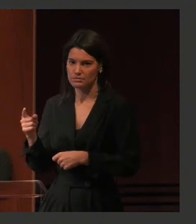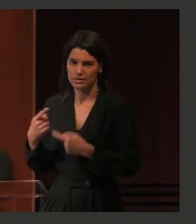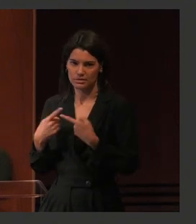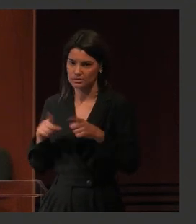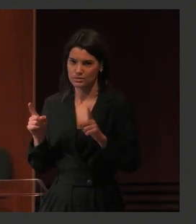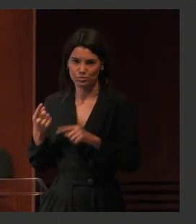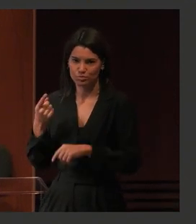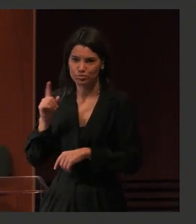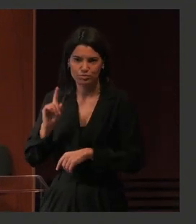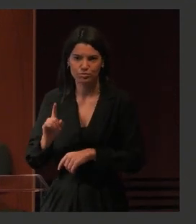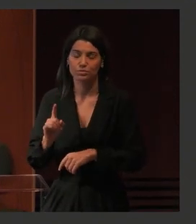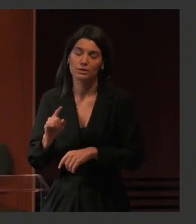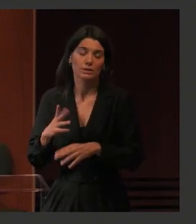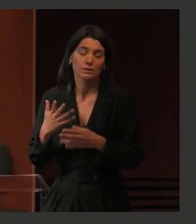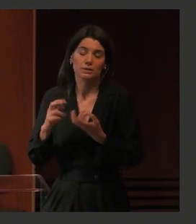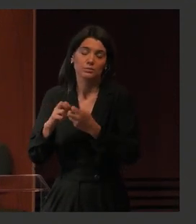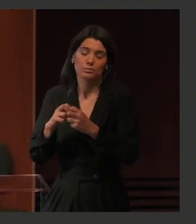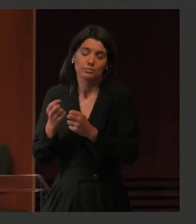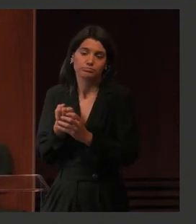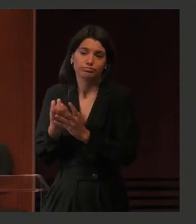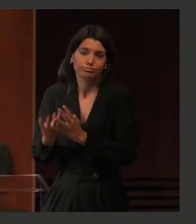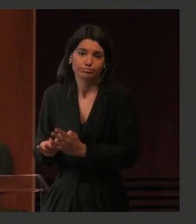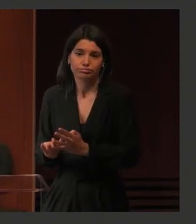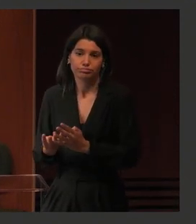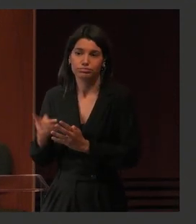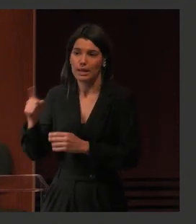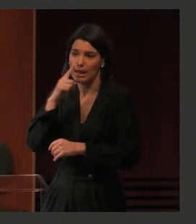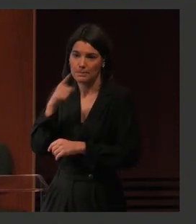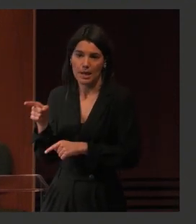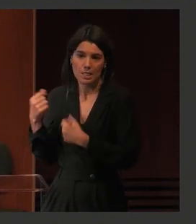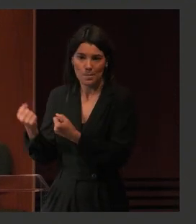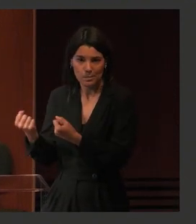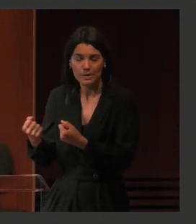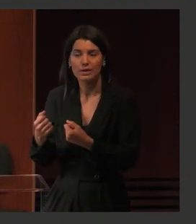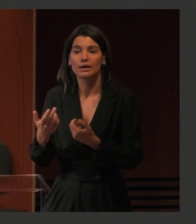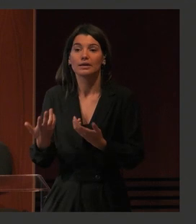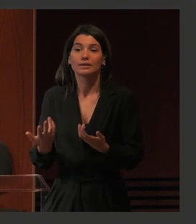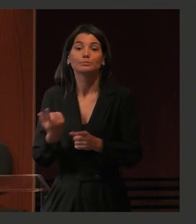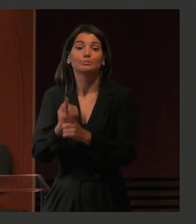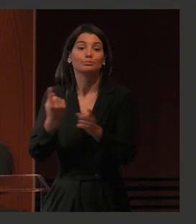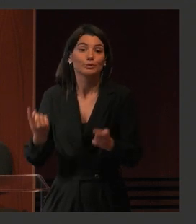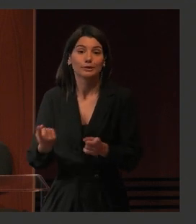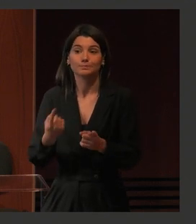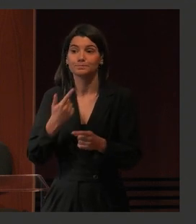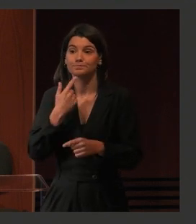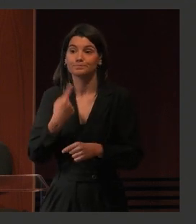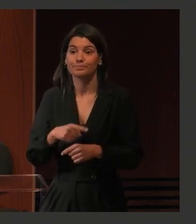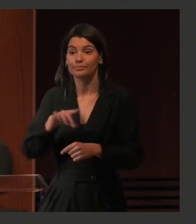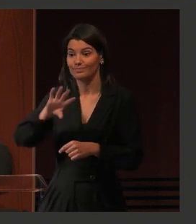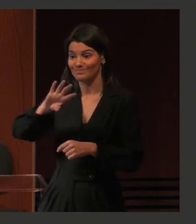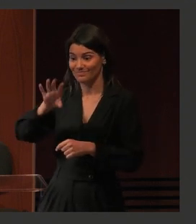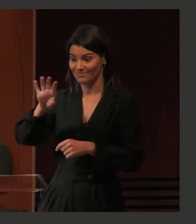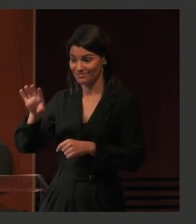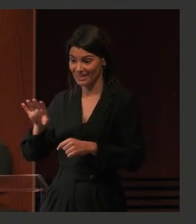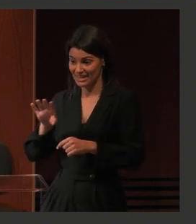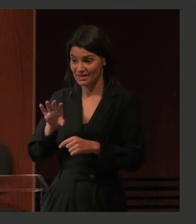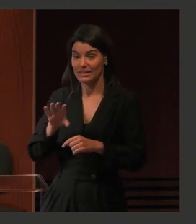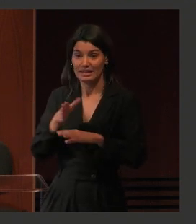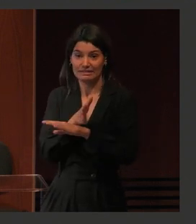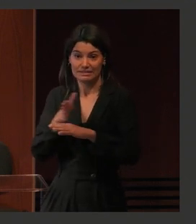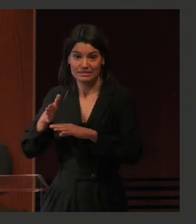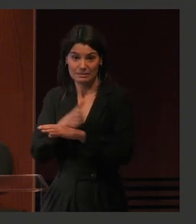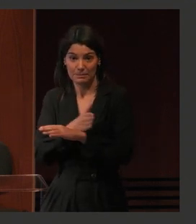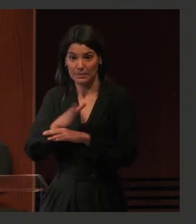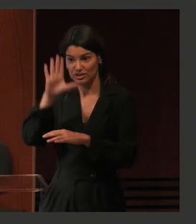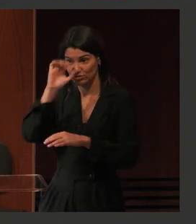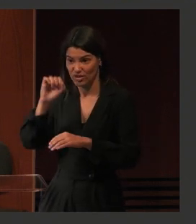reasons in Germany why this is not the case. The 16 states who are responsible for culture are